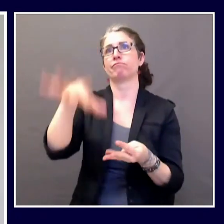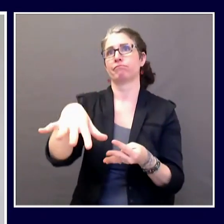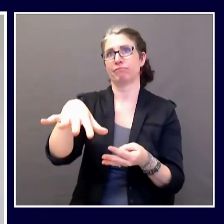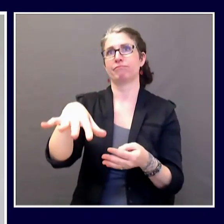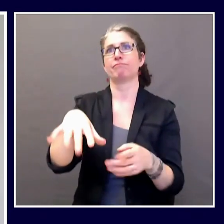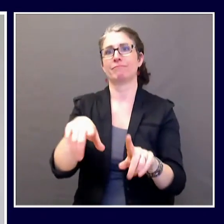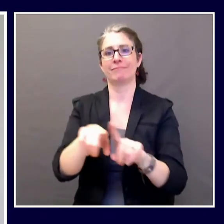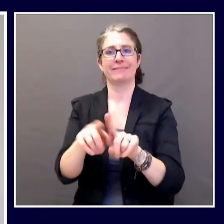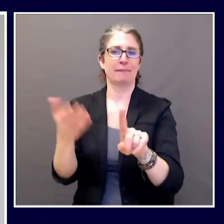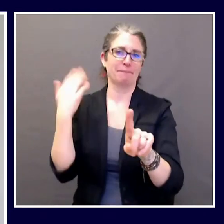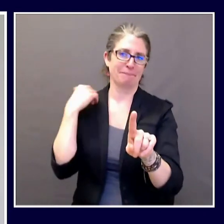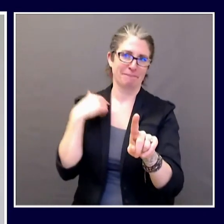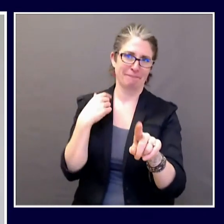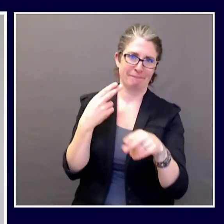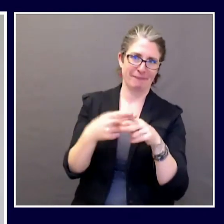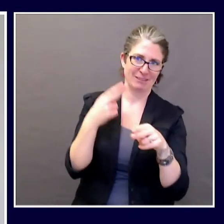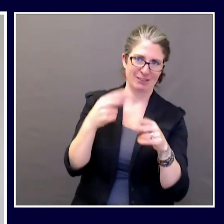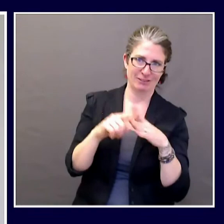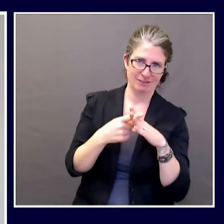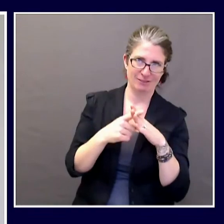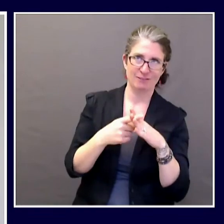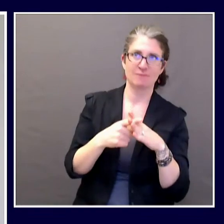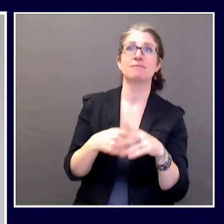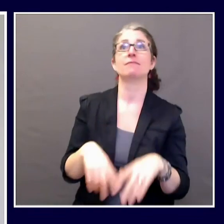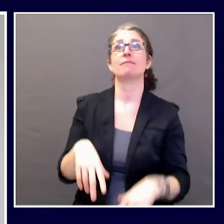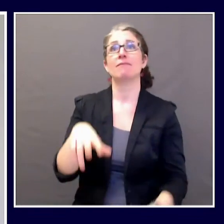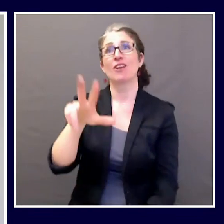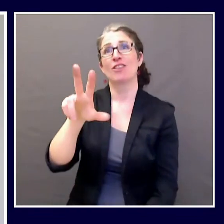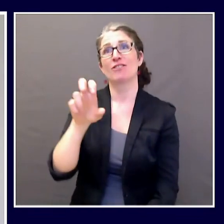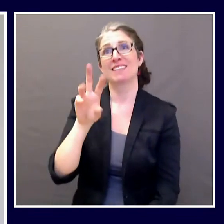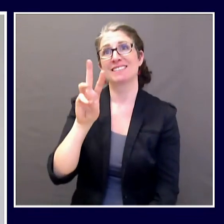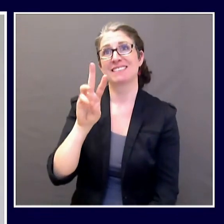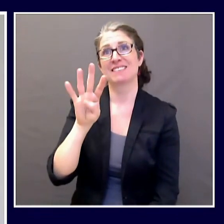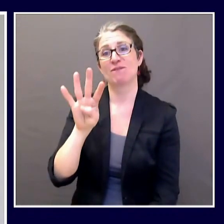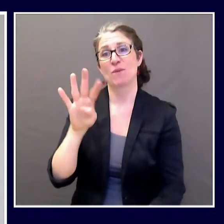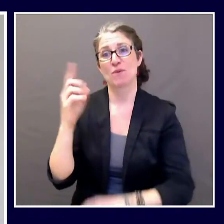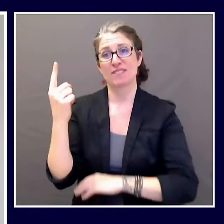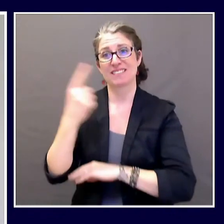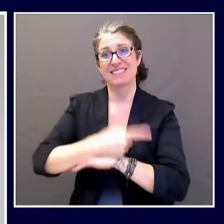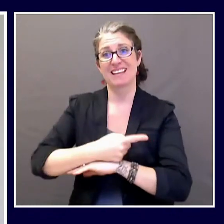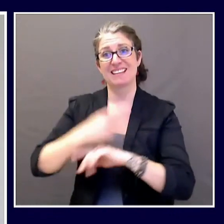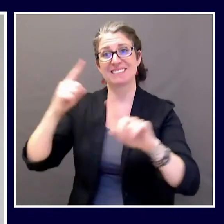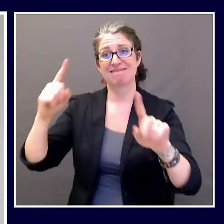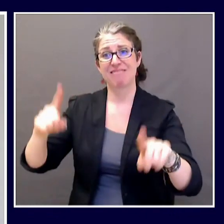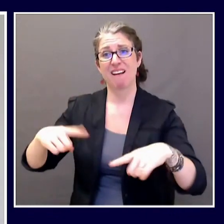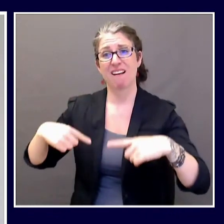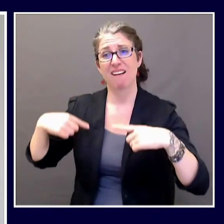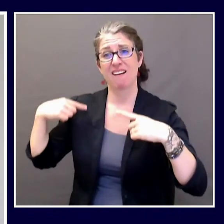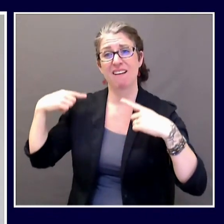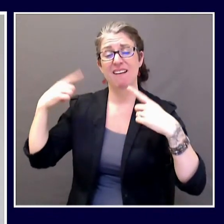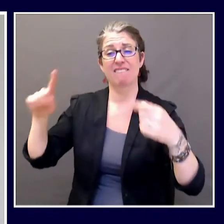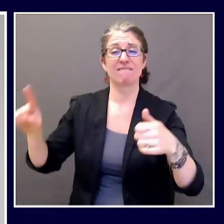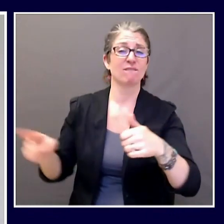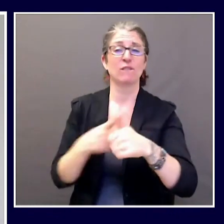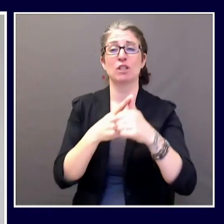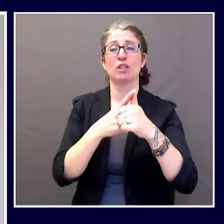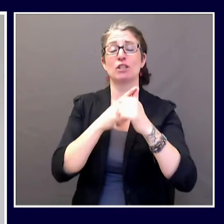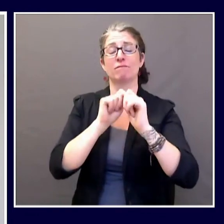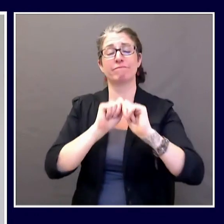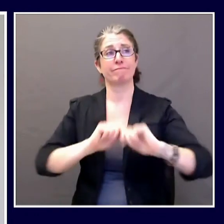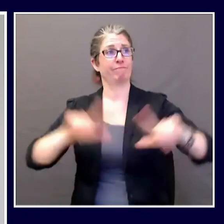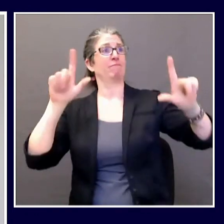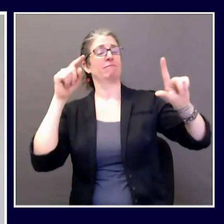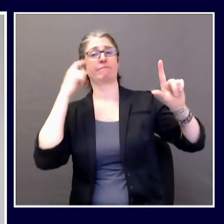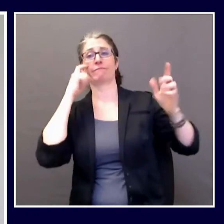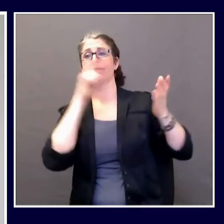is here we are 364 days after our first case in Maine. And there is one group and one number